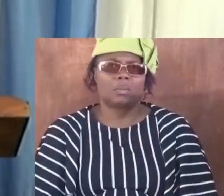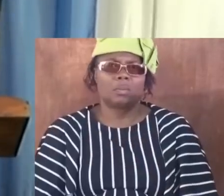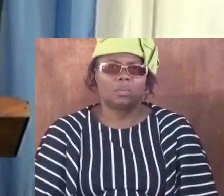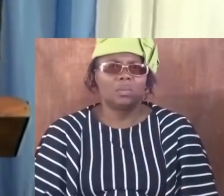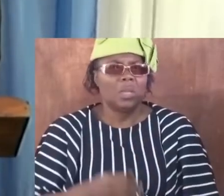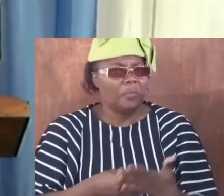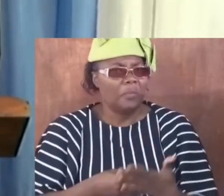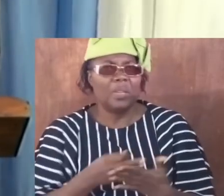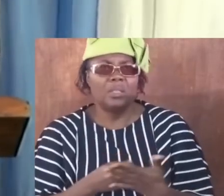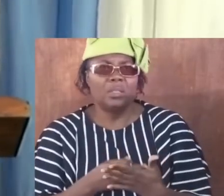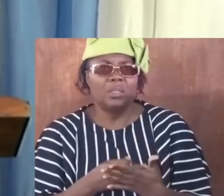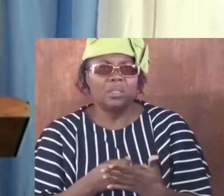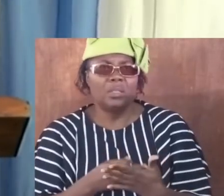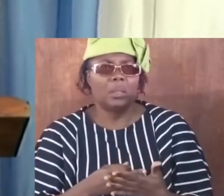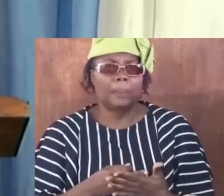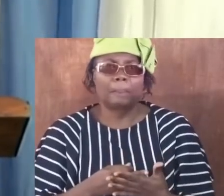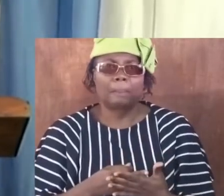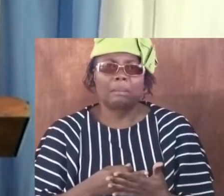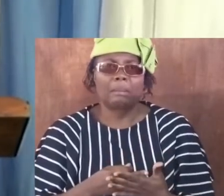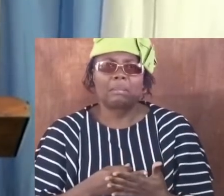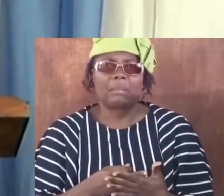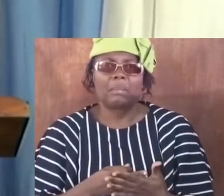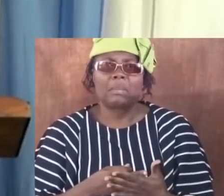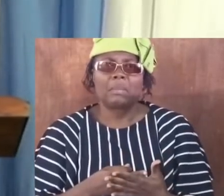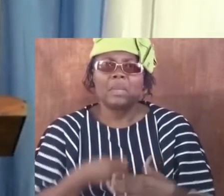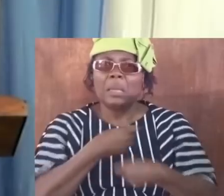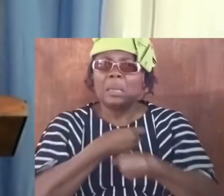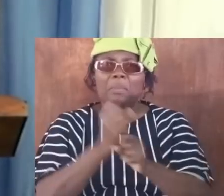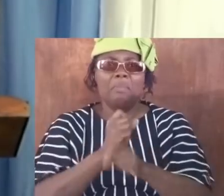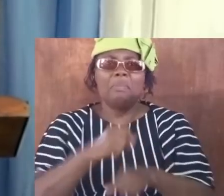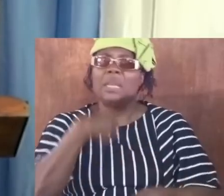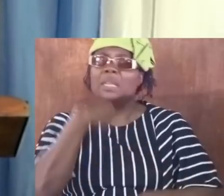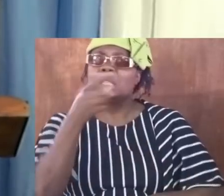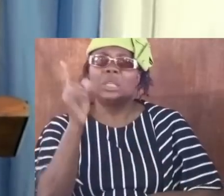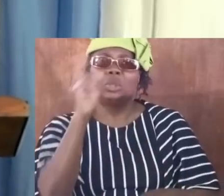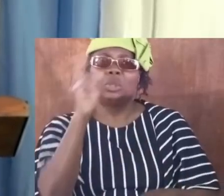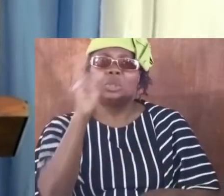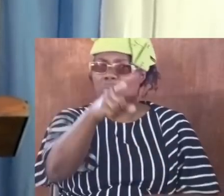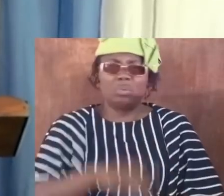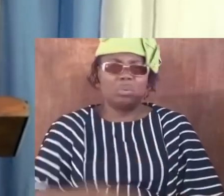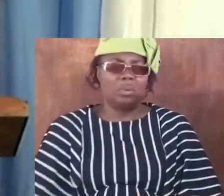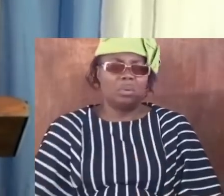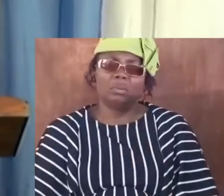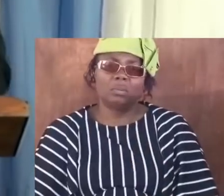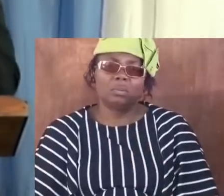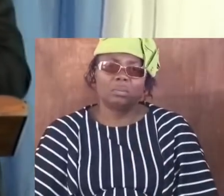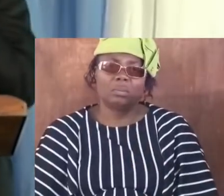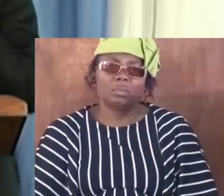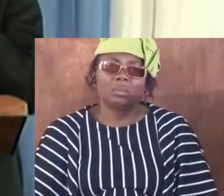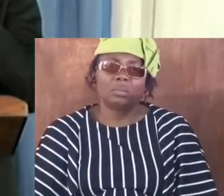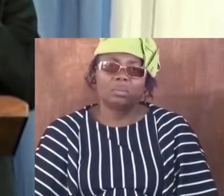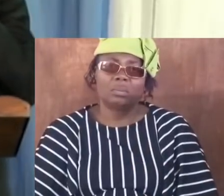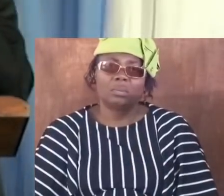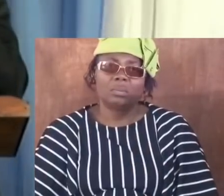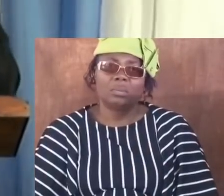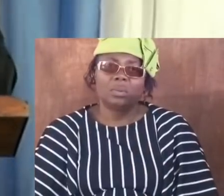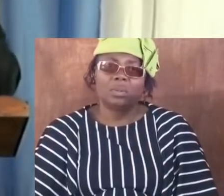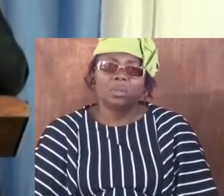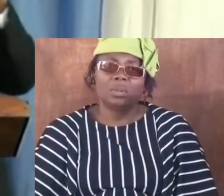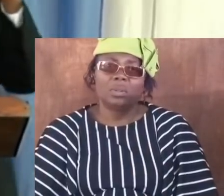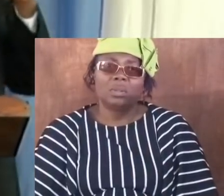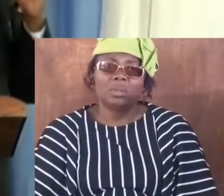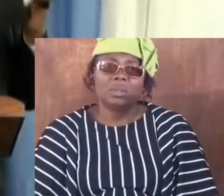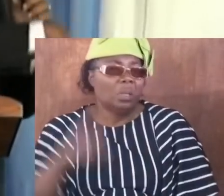many folks have said that. And they might even come and say it to you. And it don't come yet. So don't